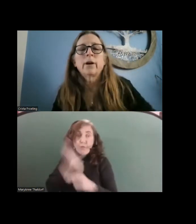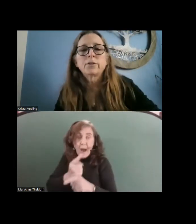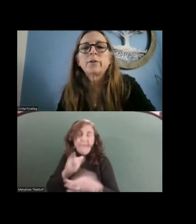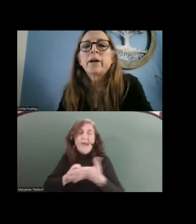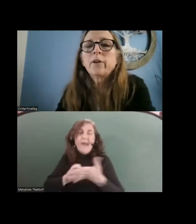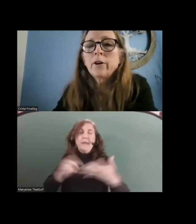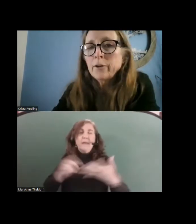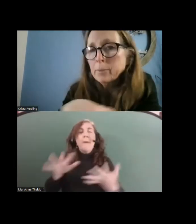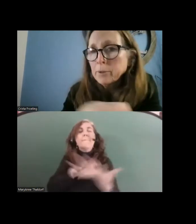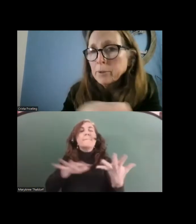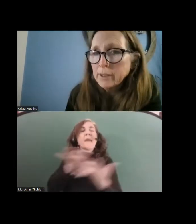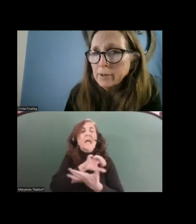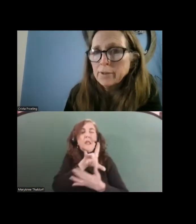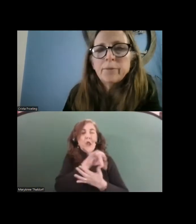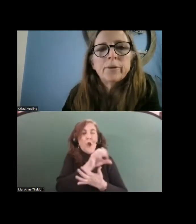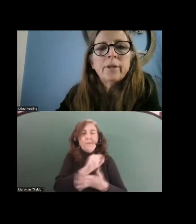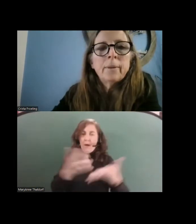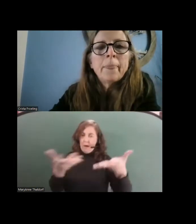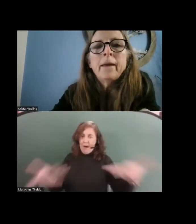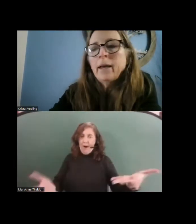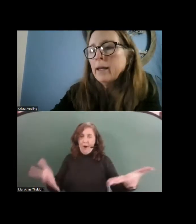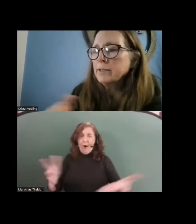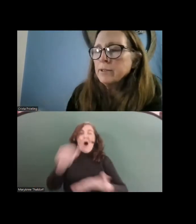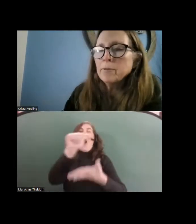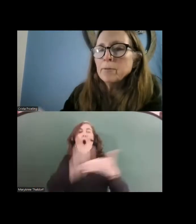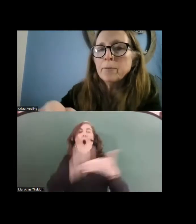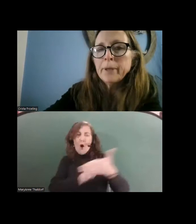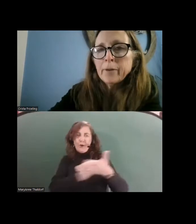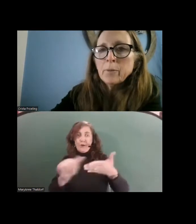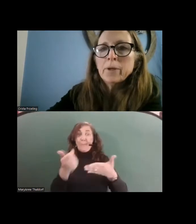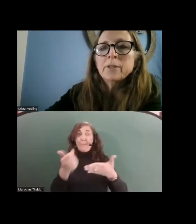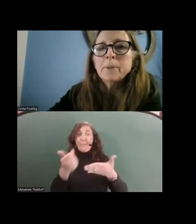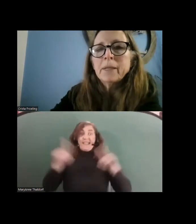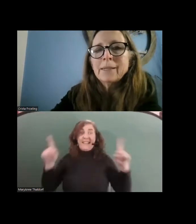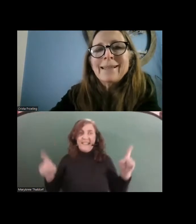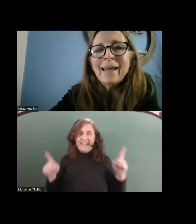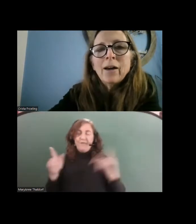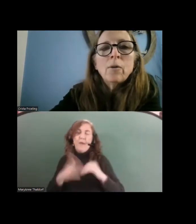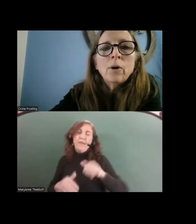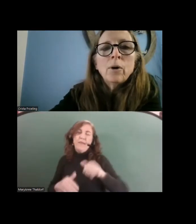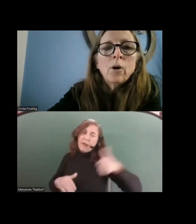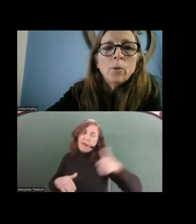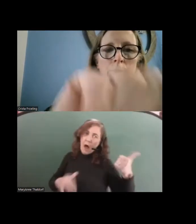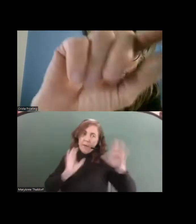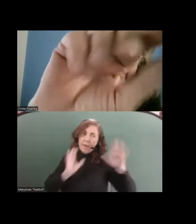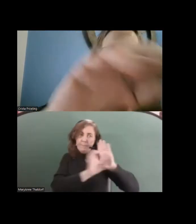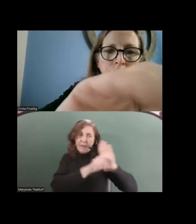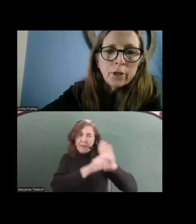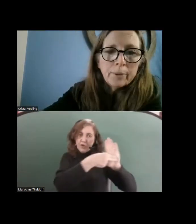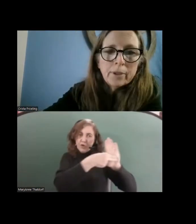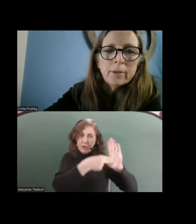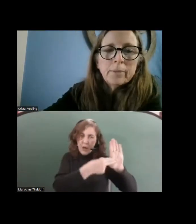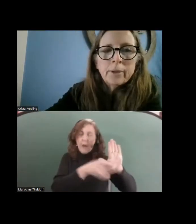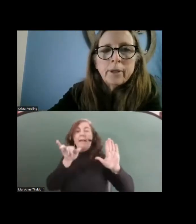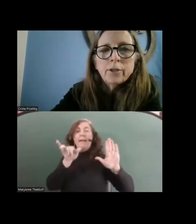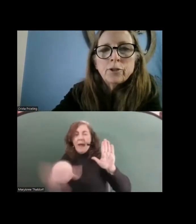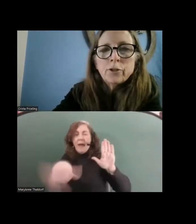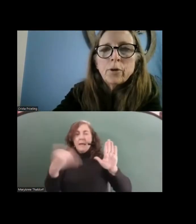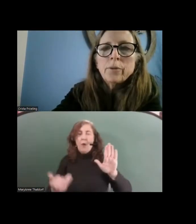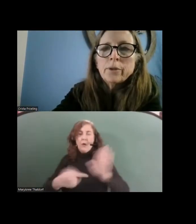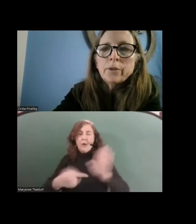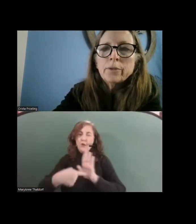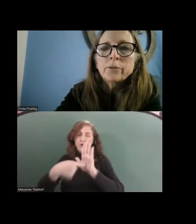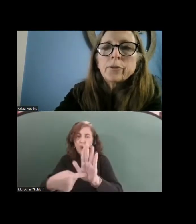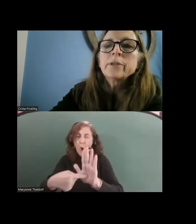All right, so now the audiogram looks a little different. And it's different from the other one is because now we're going to chop it up and